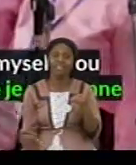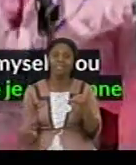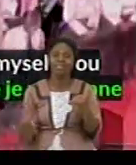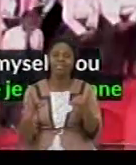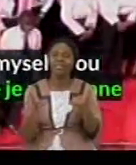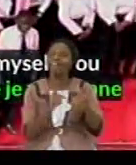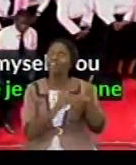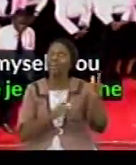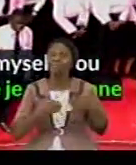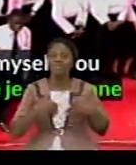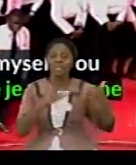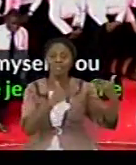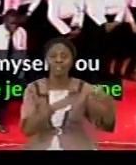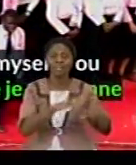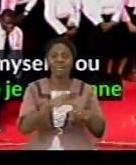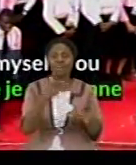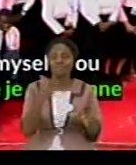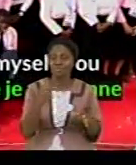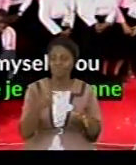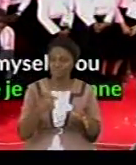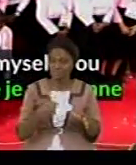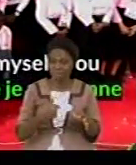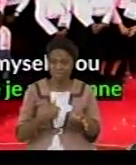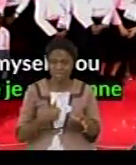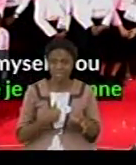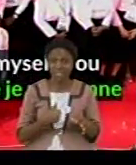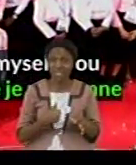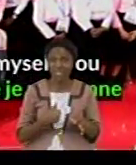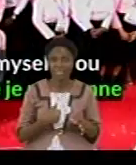have mercy on me.